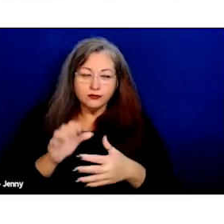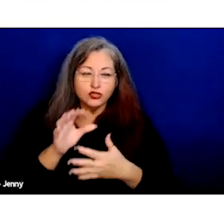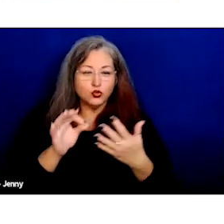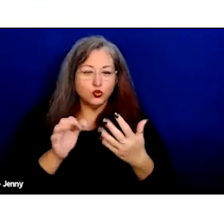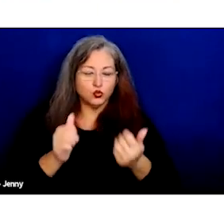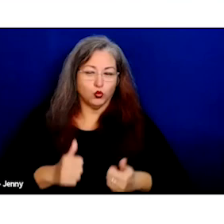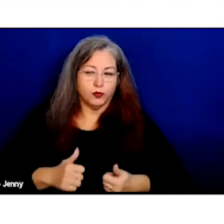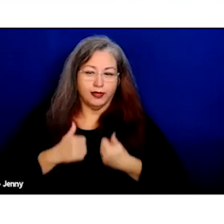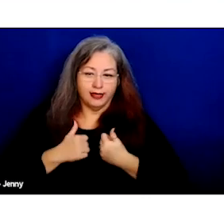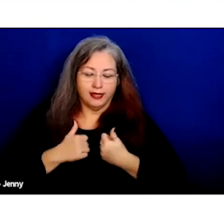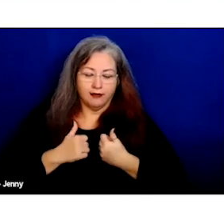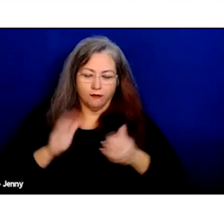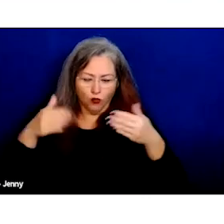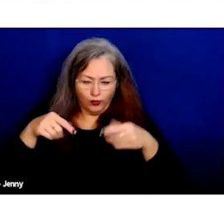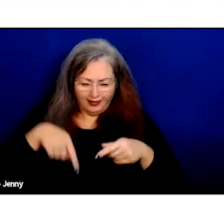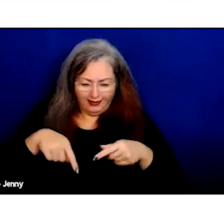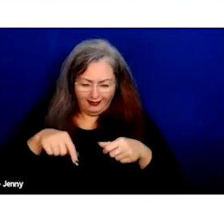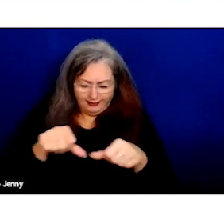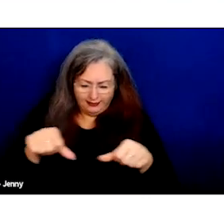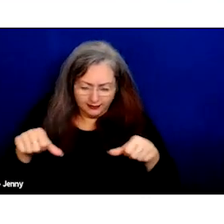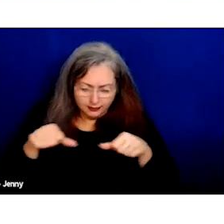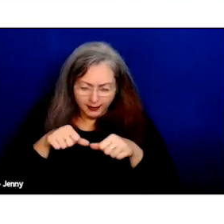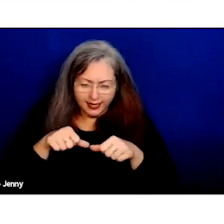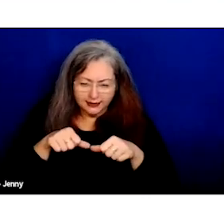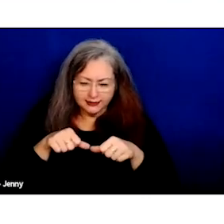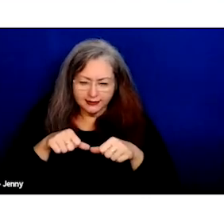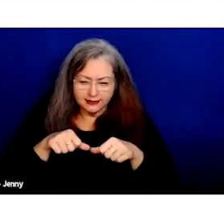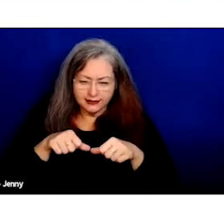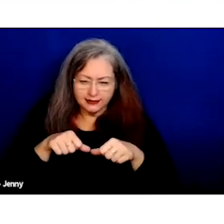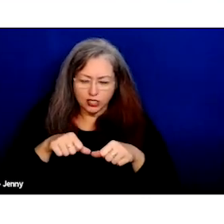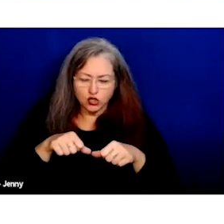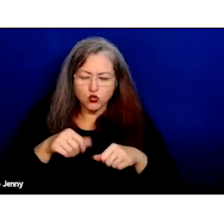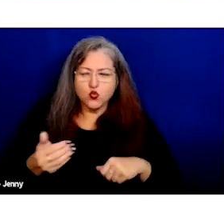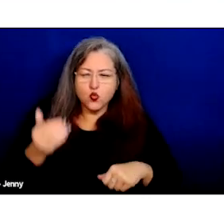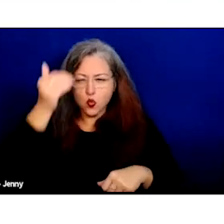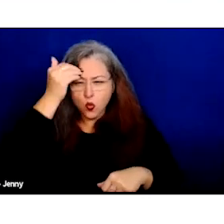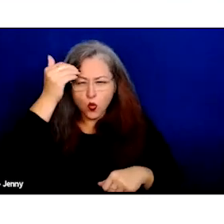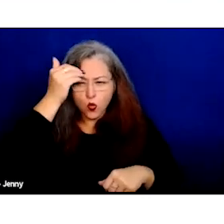Being in the space, the knowedness.